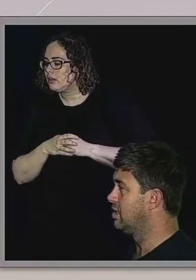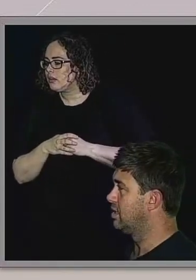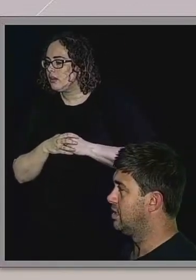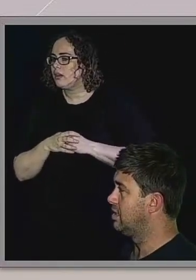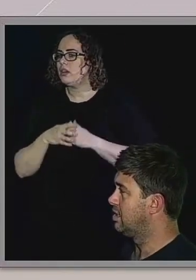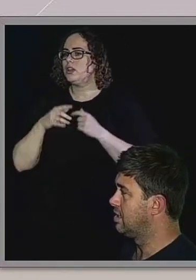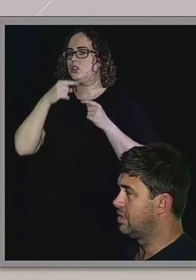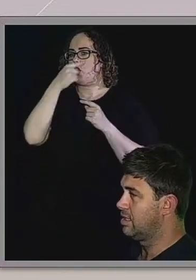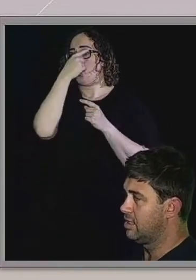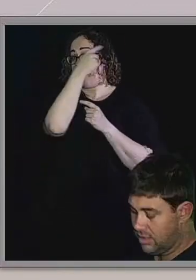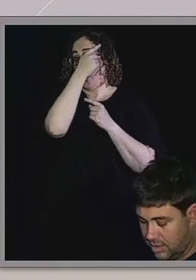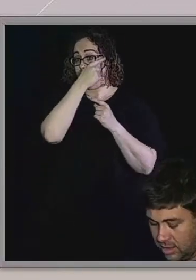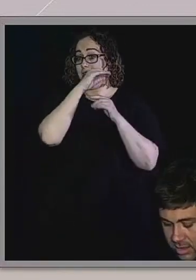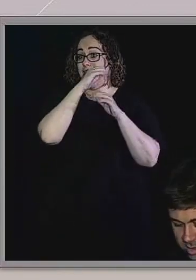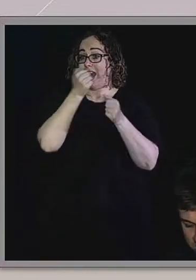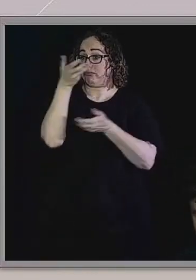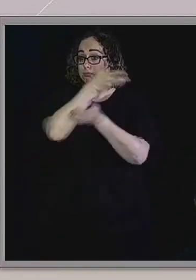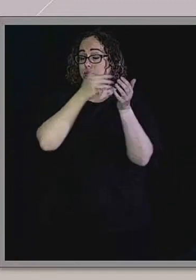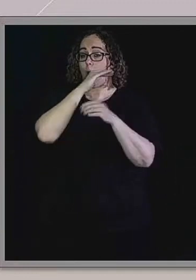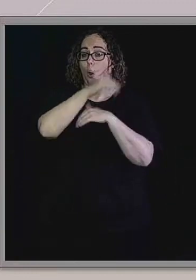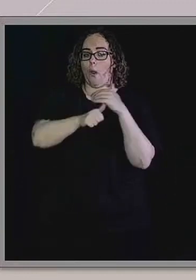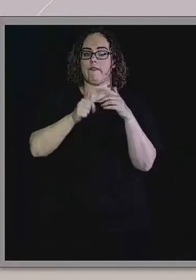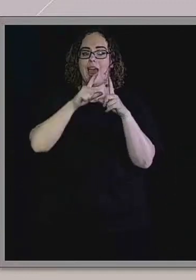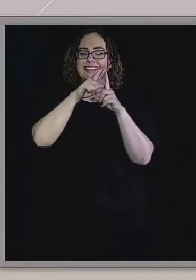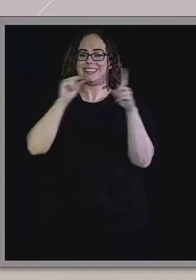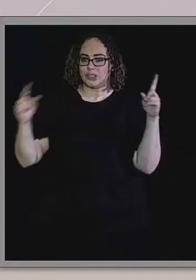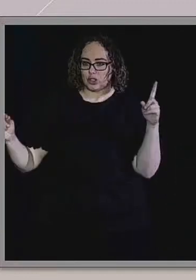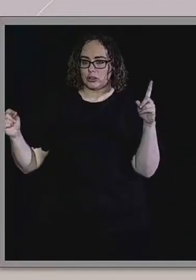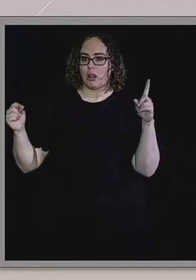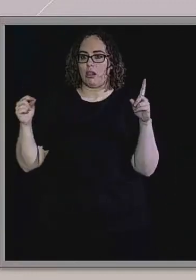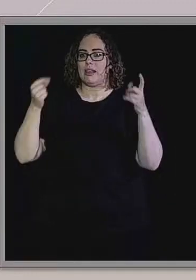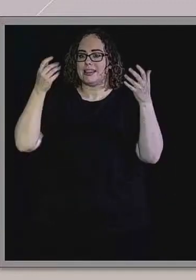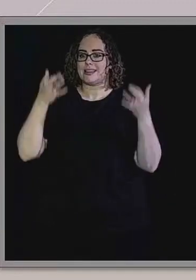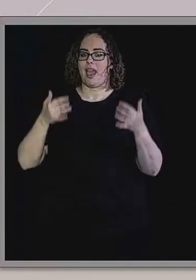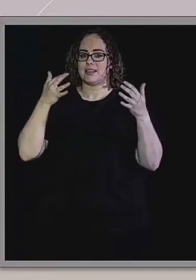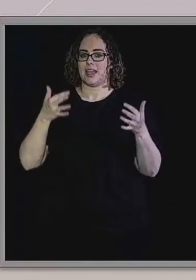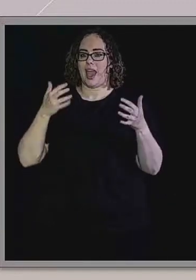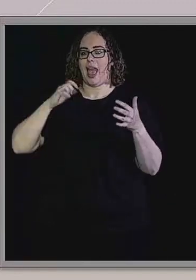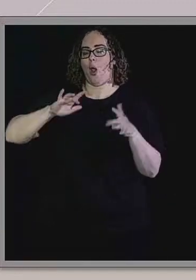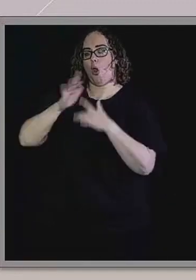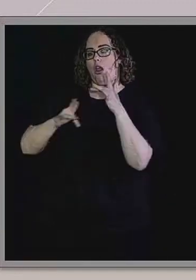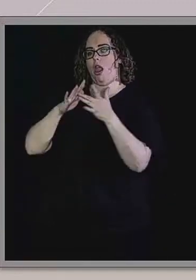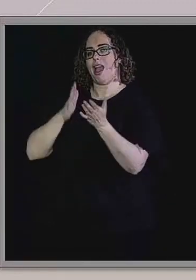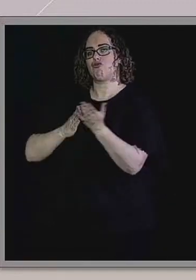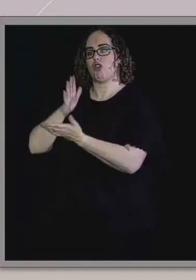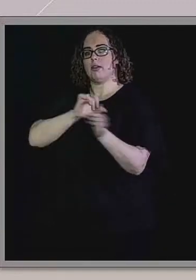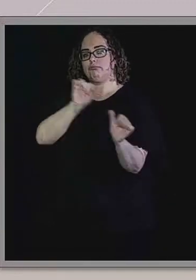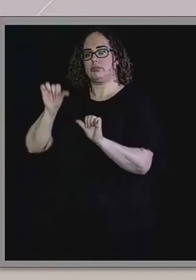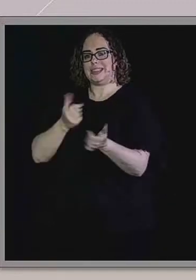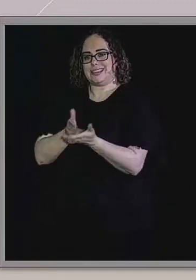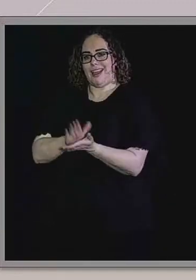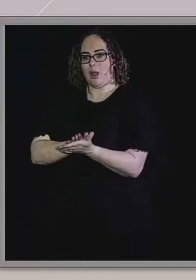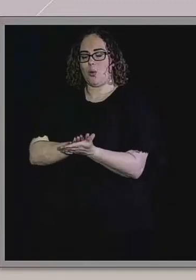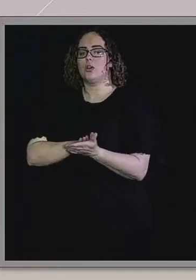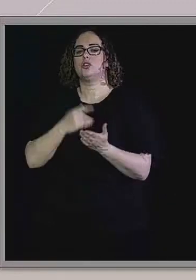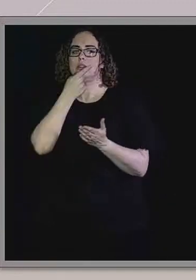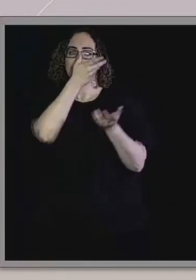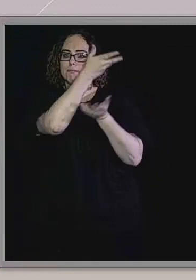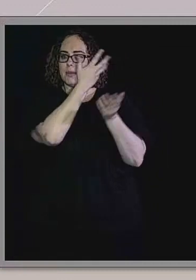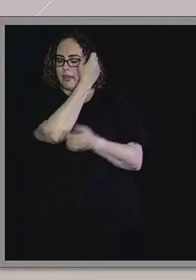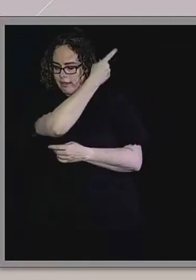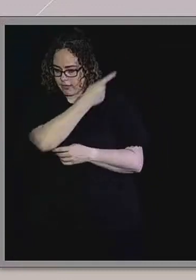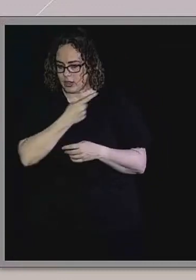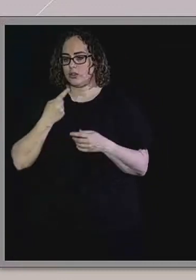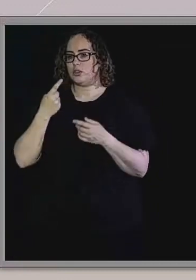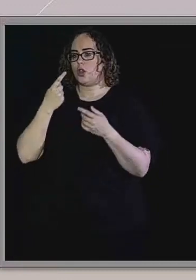in data, protecting our rights online. In here, later from